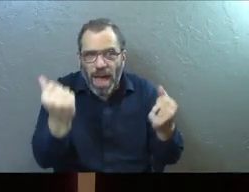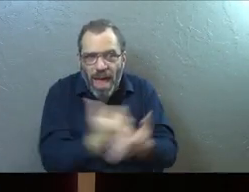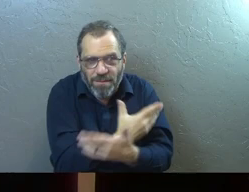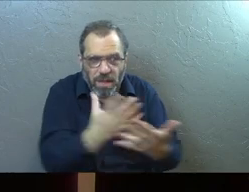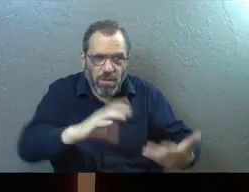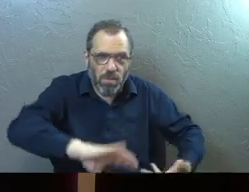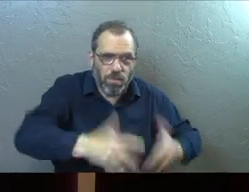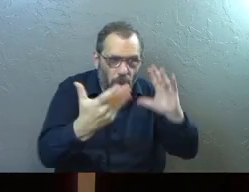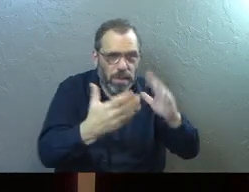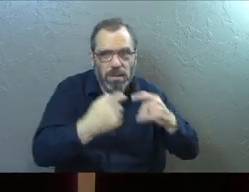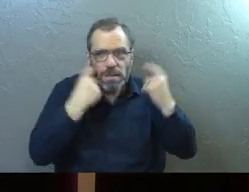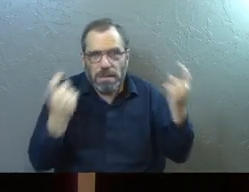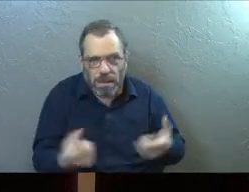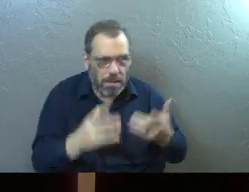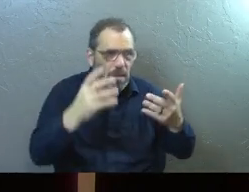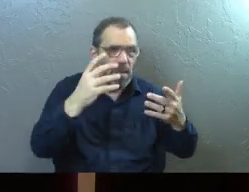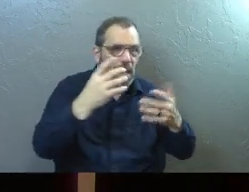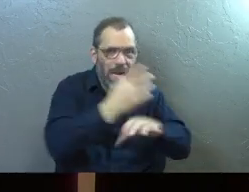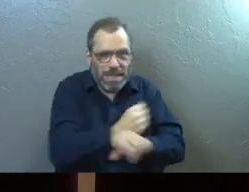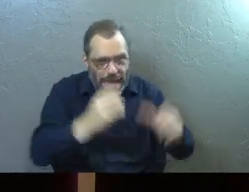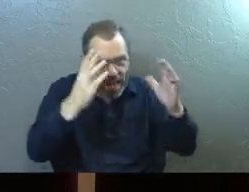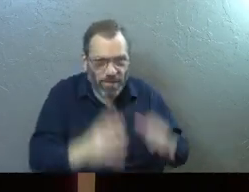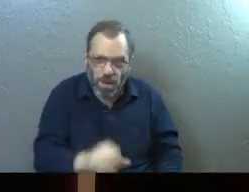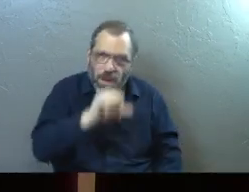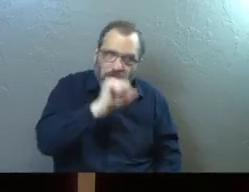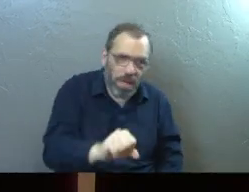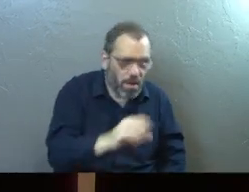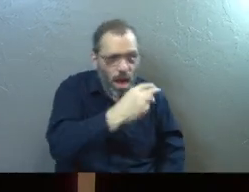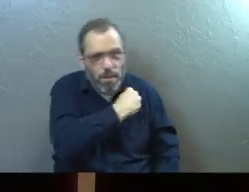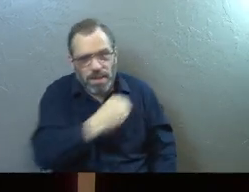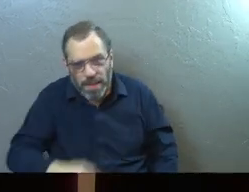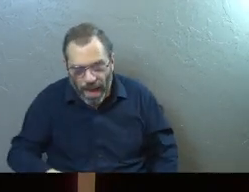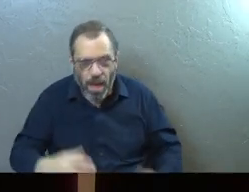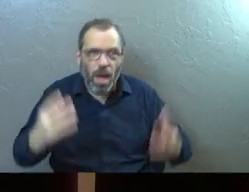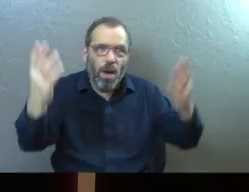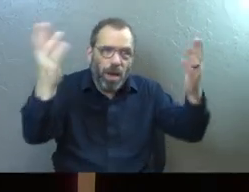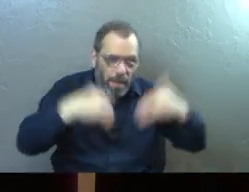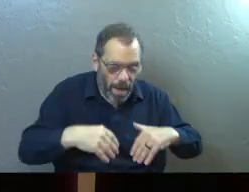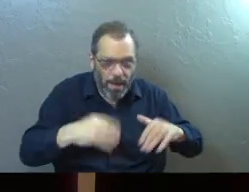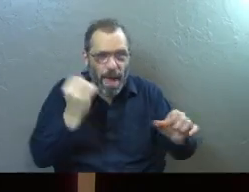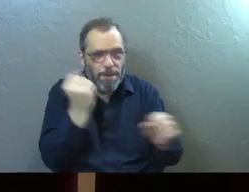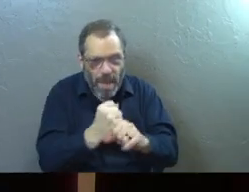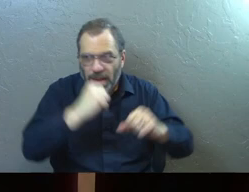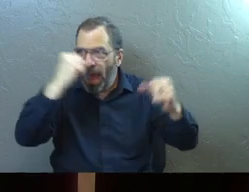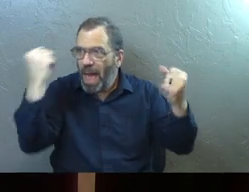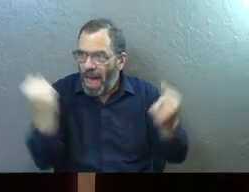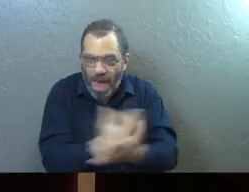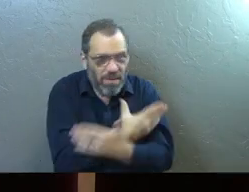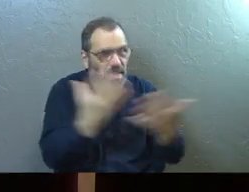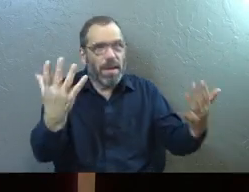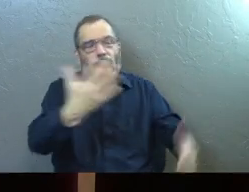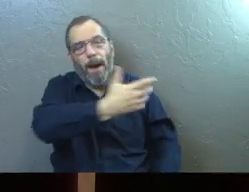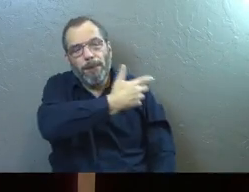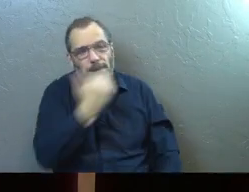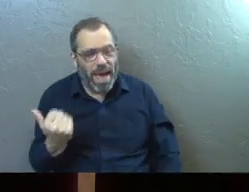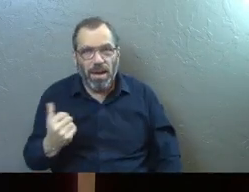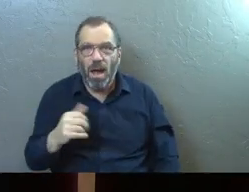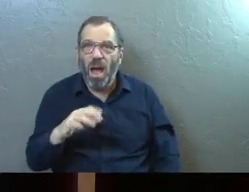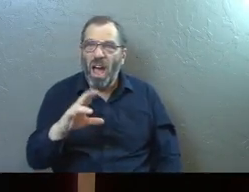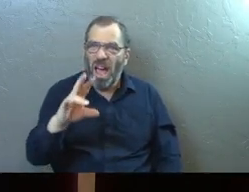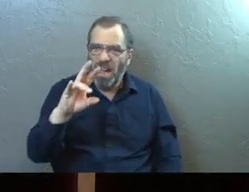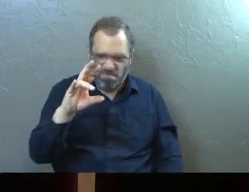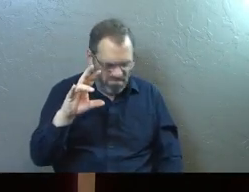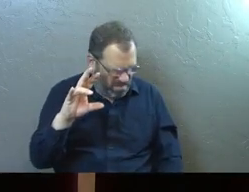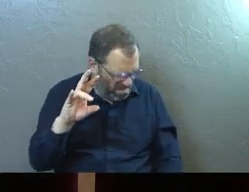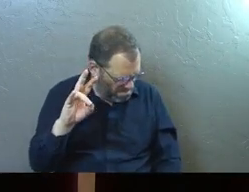that's broken. There's going to be a savior, a hero, a Messiah that is going to come and make everything better. In